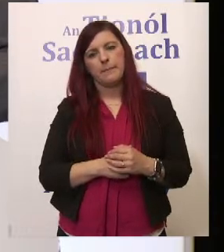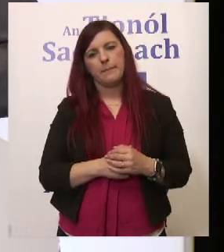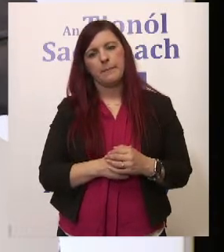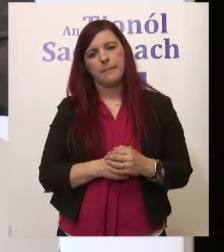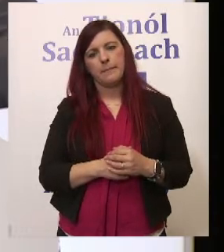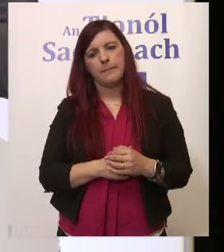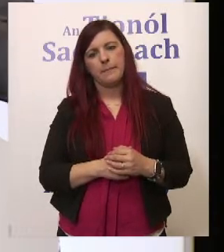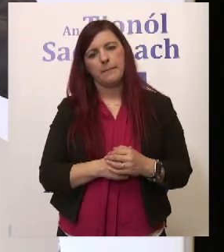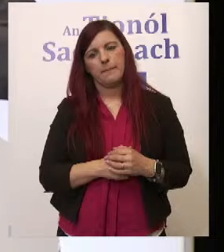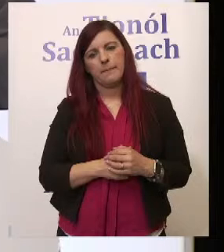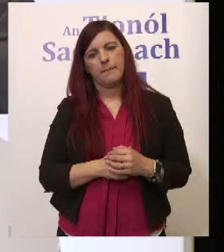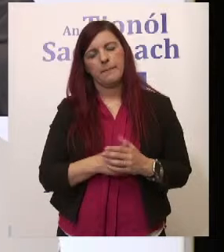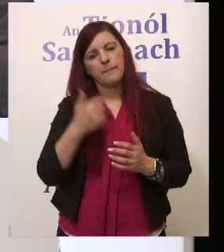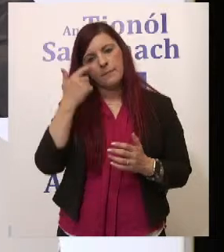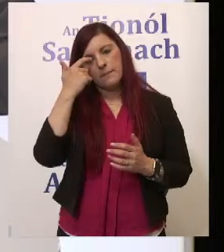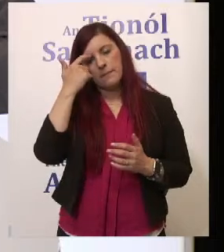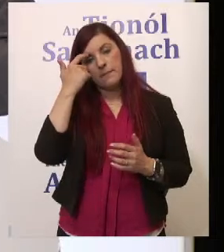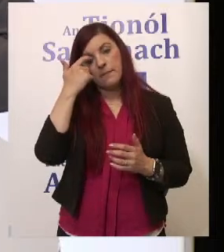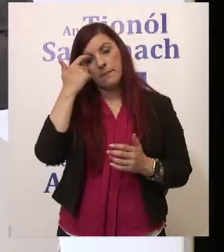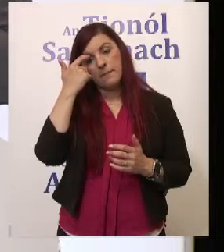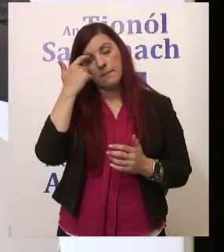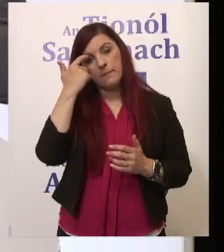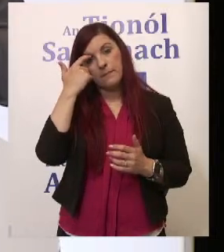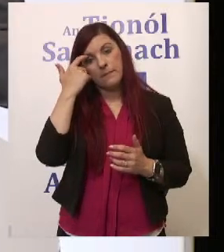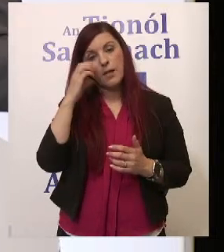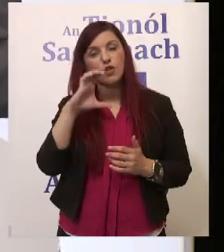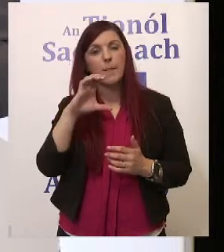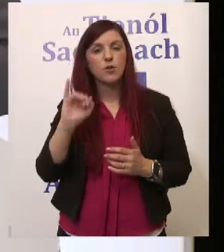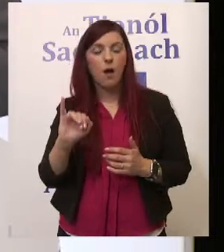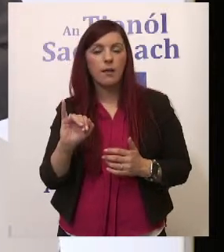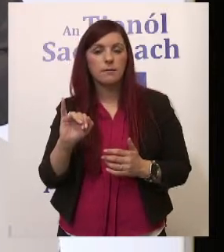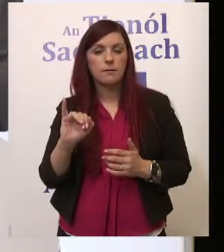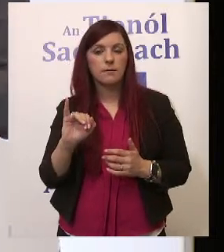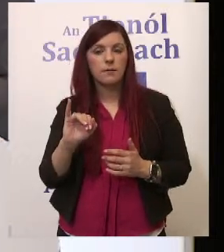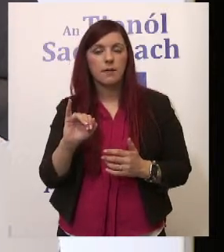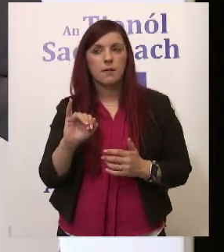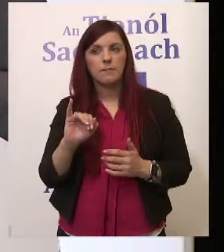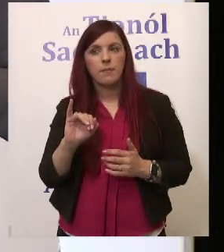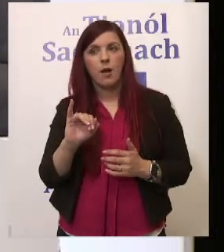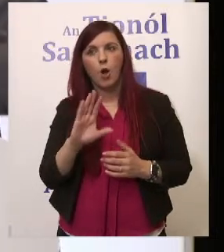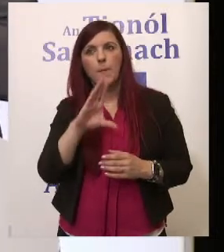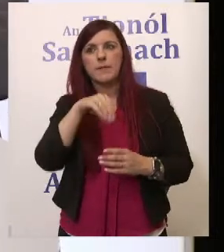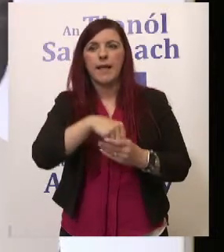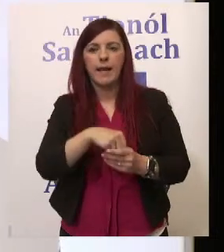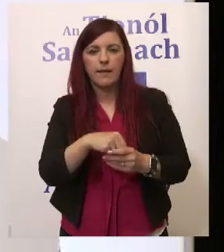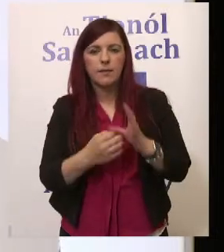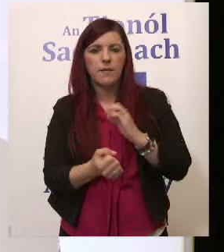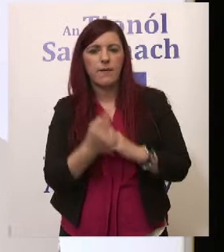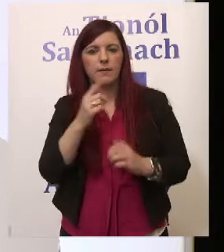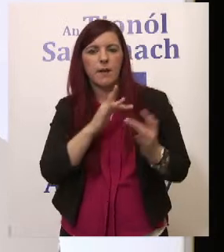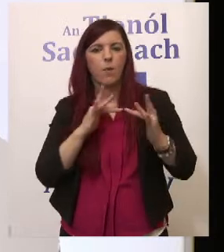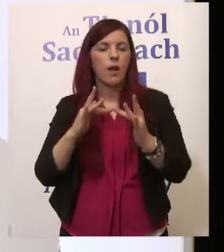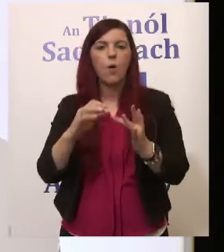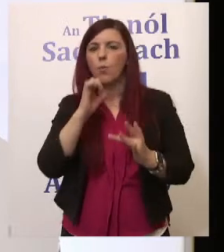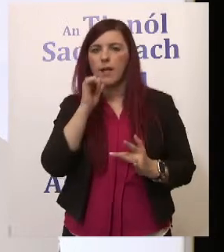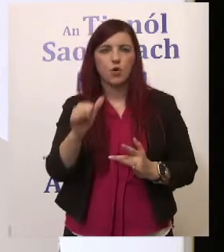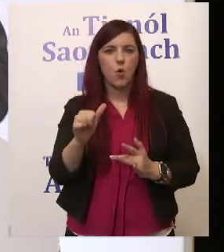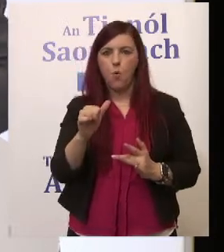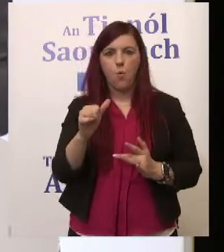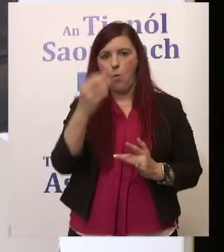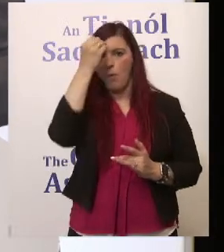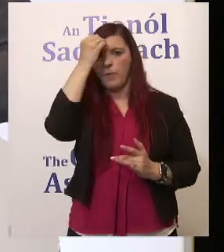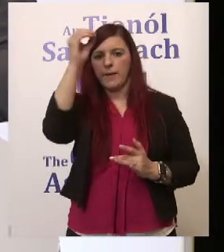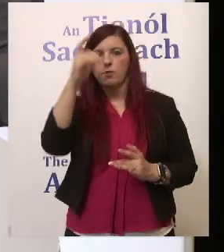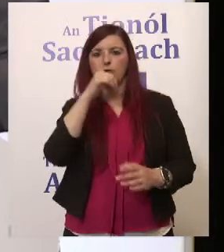come in, so Chambers Ireland comes in whenever there's a consensus across our network. We did not take a view on the